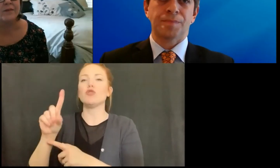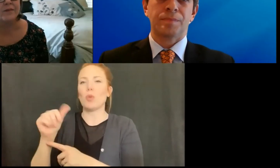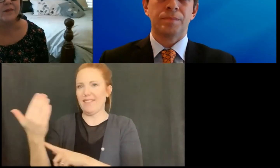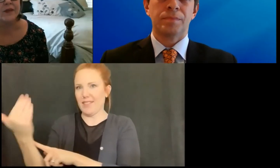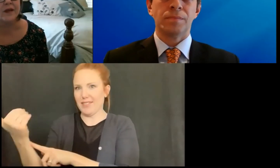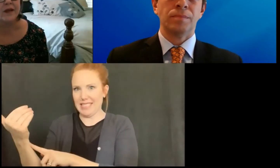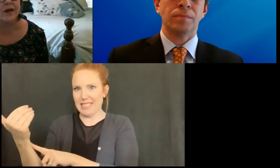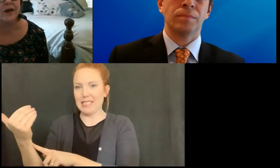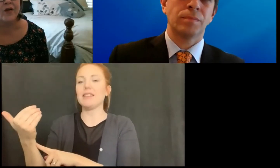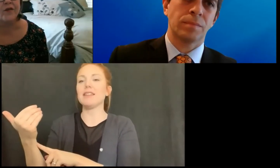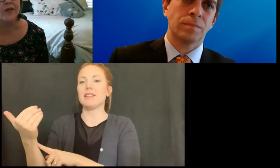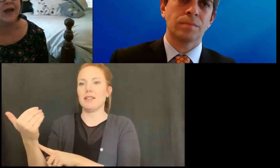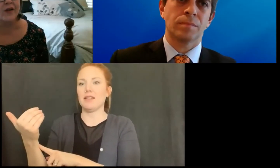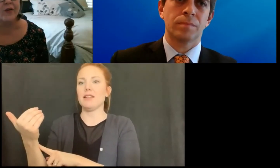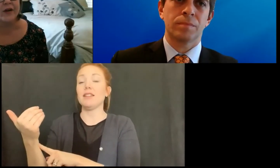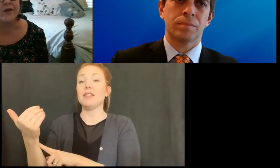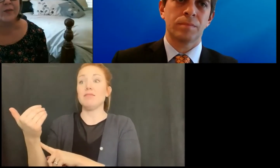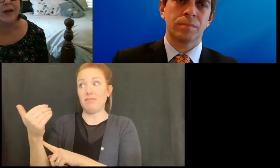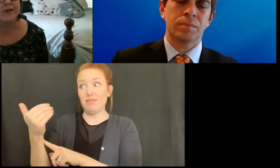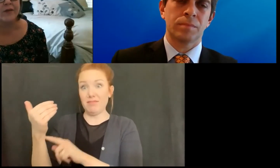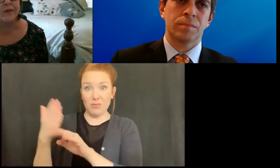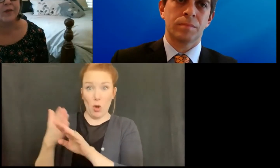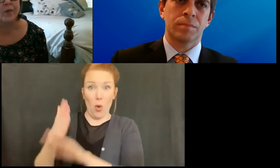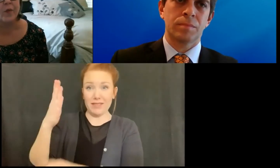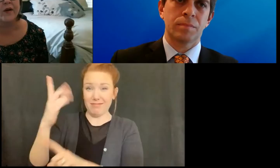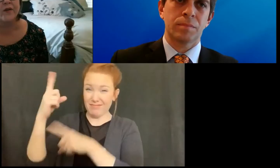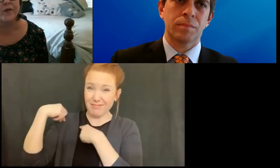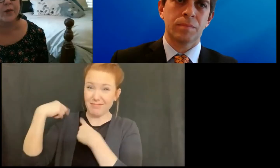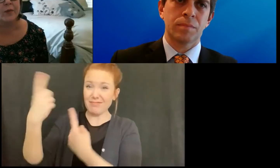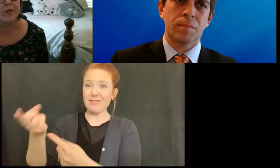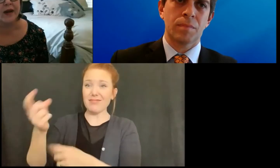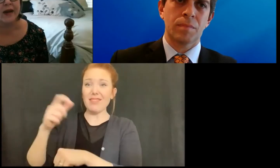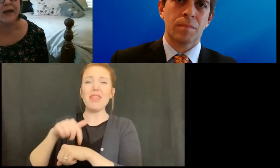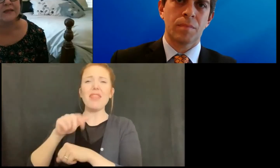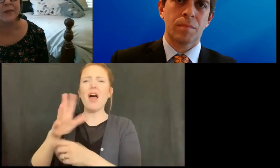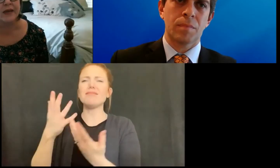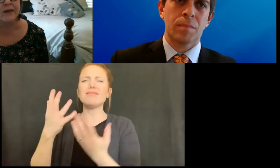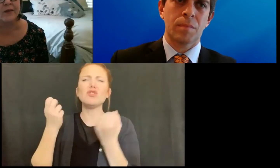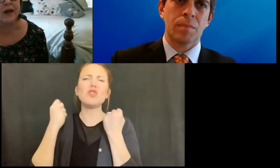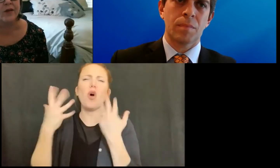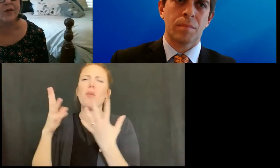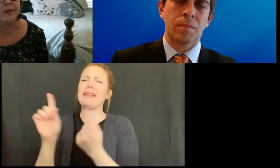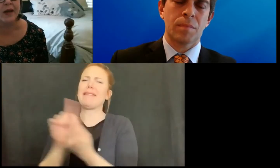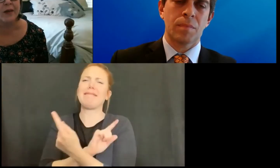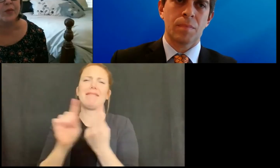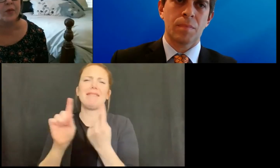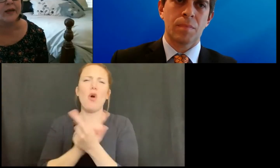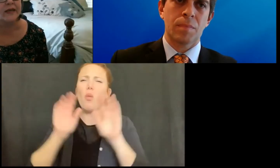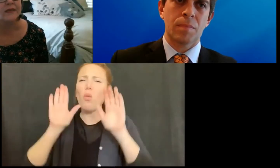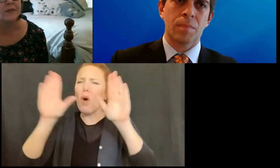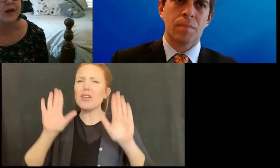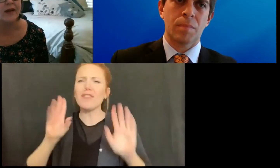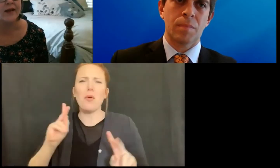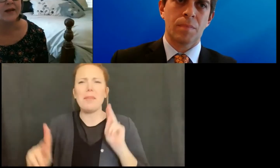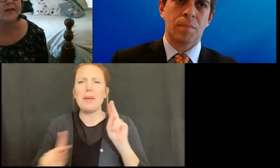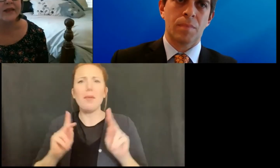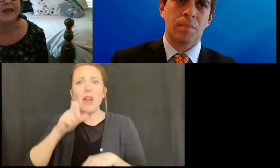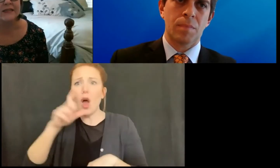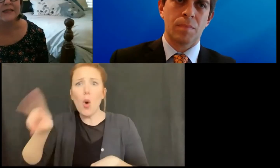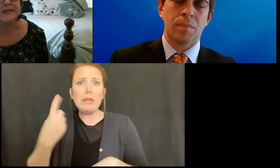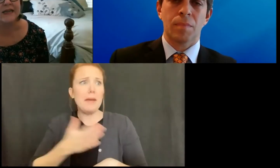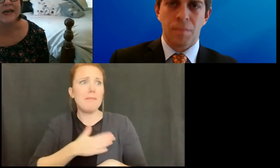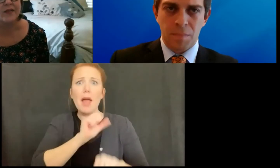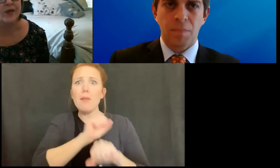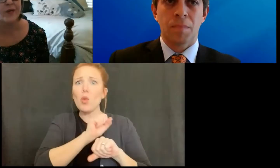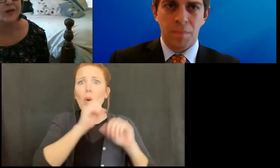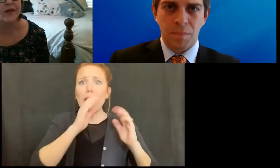And over that career, the amount of wonderful people that I got to meet, not only my employees, but the guests